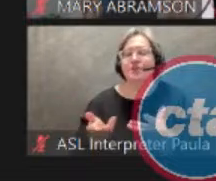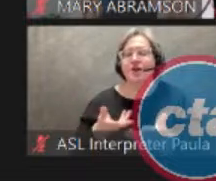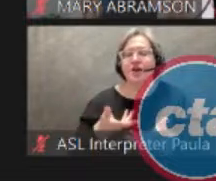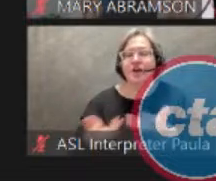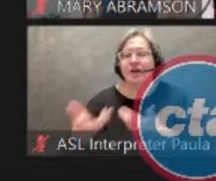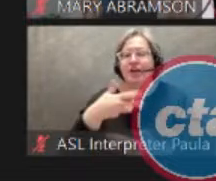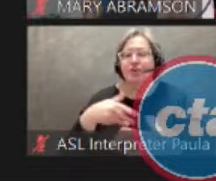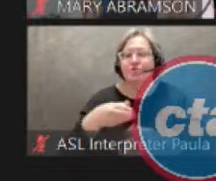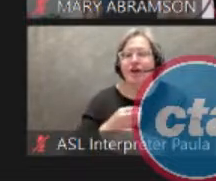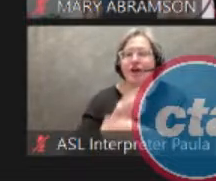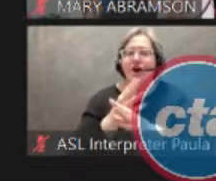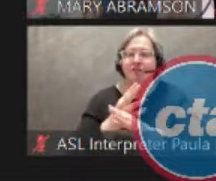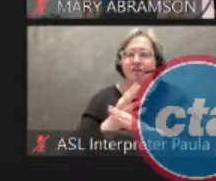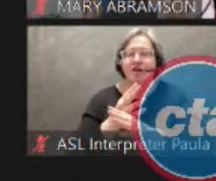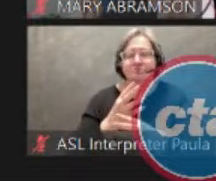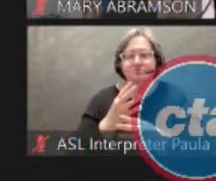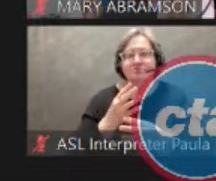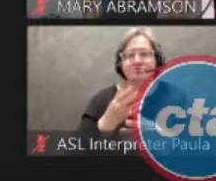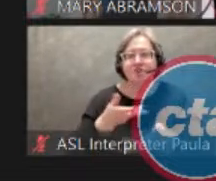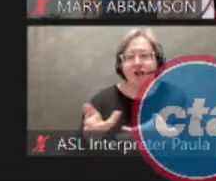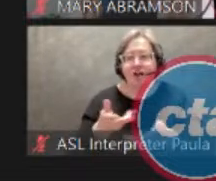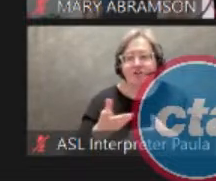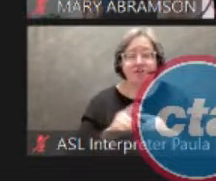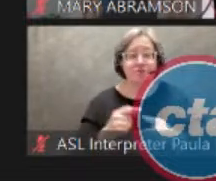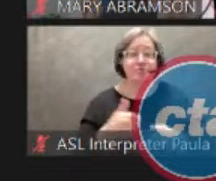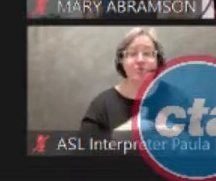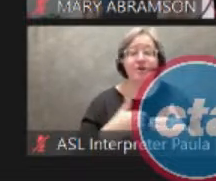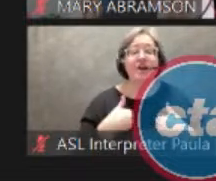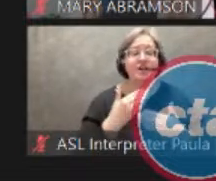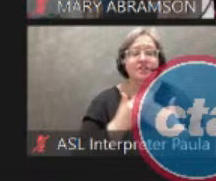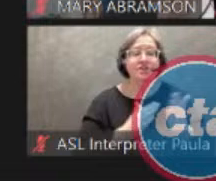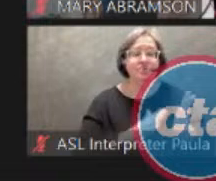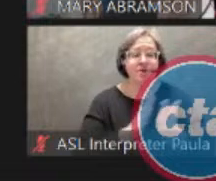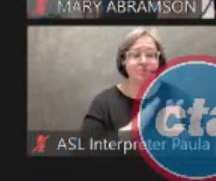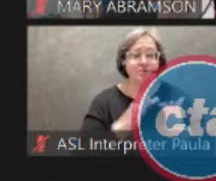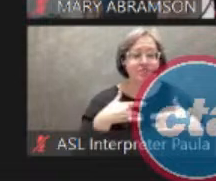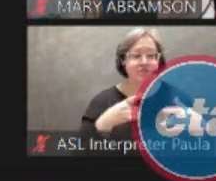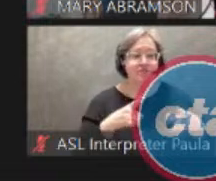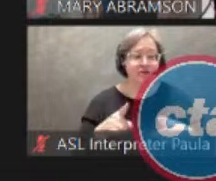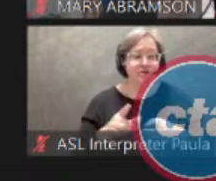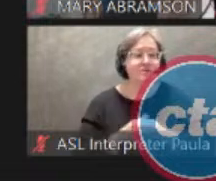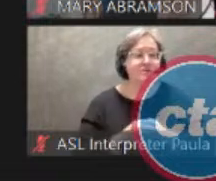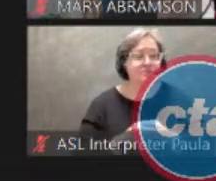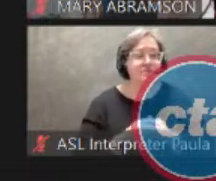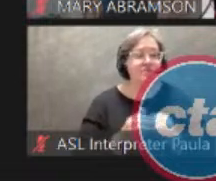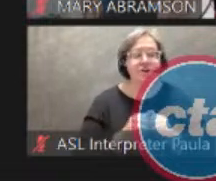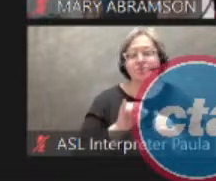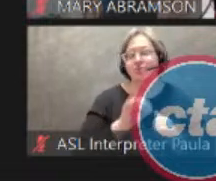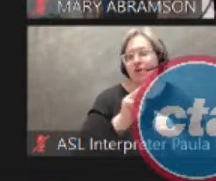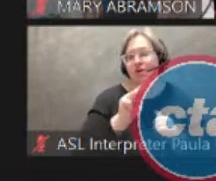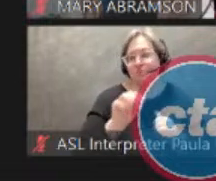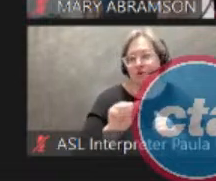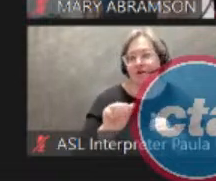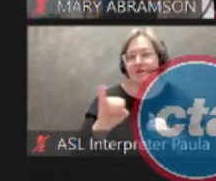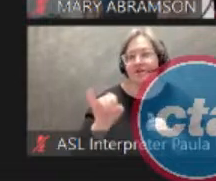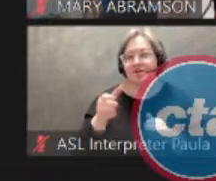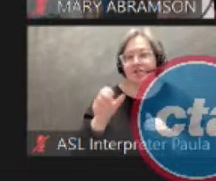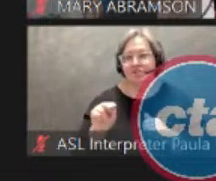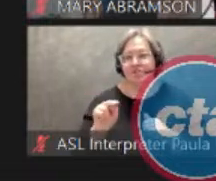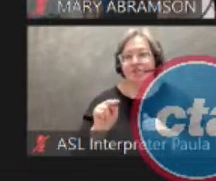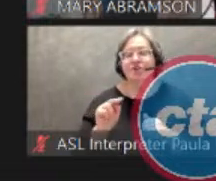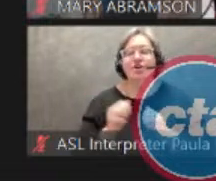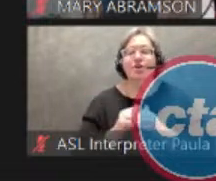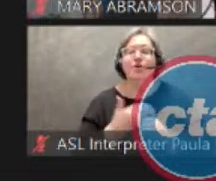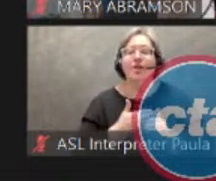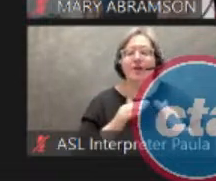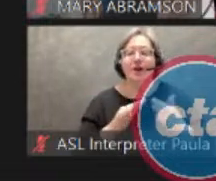interactive online engagement, but we did also have these in-person events that you see here with Irma and Jason with our